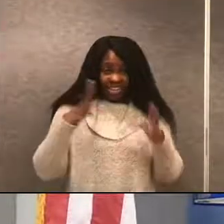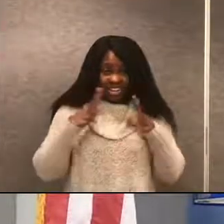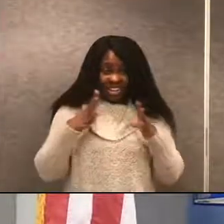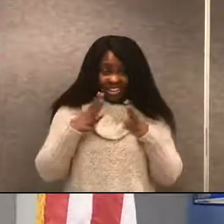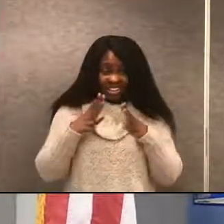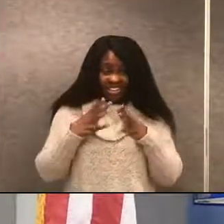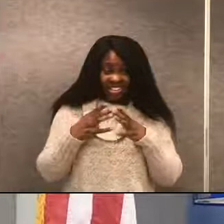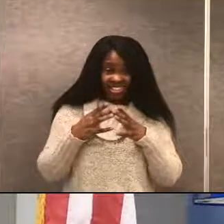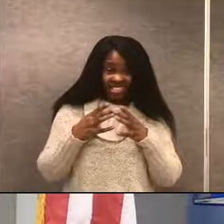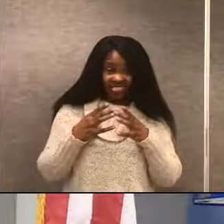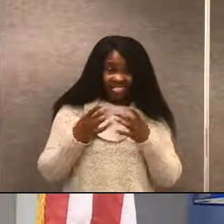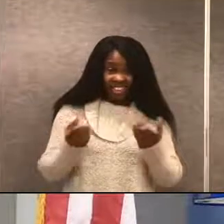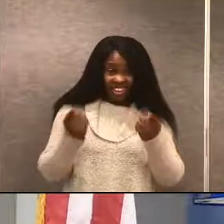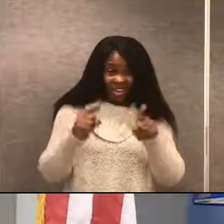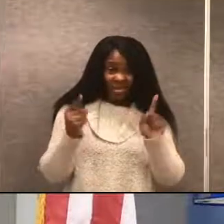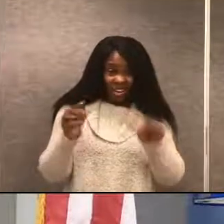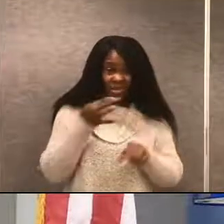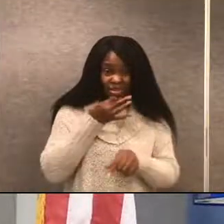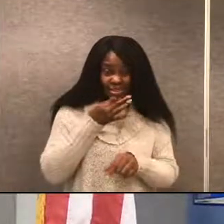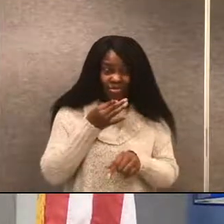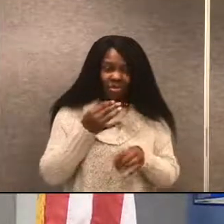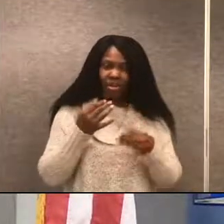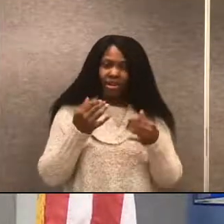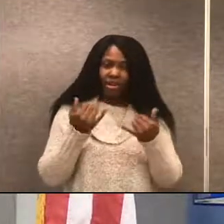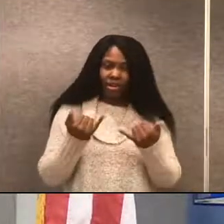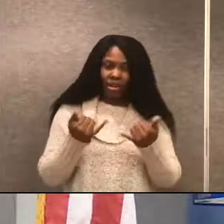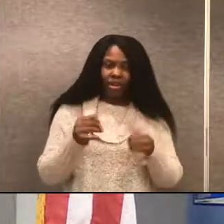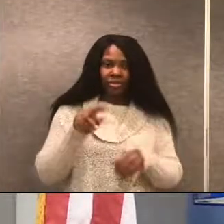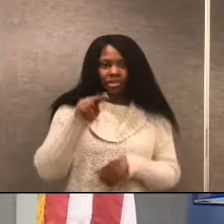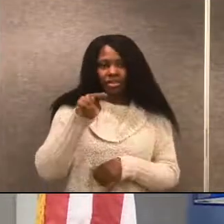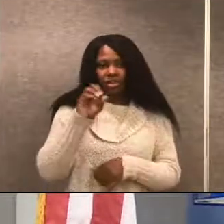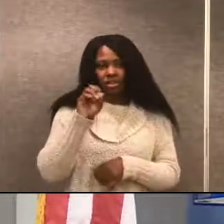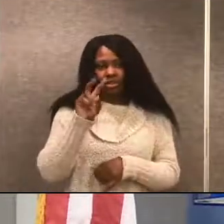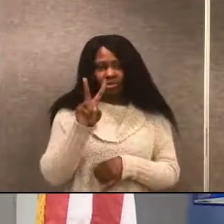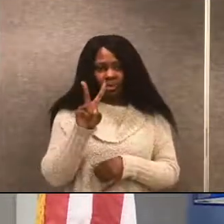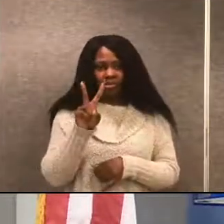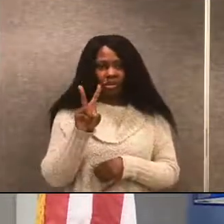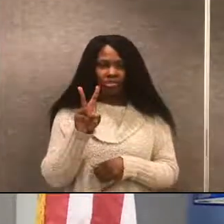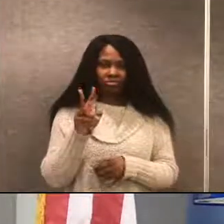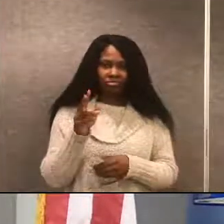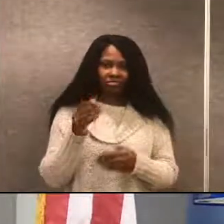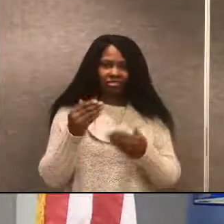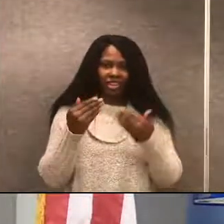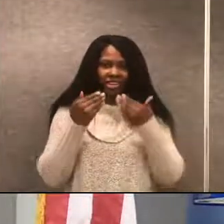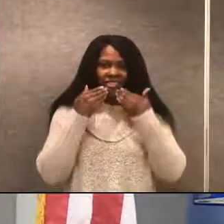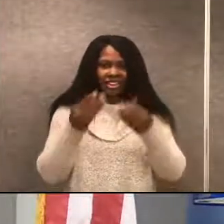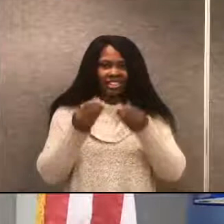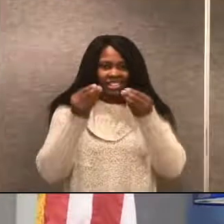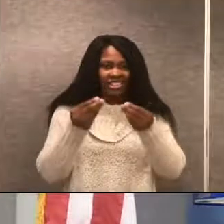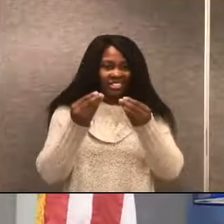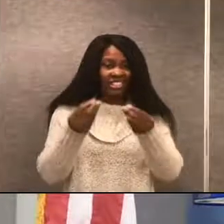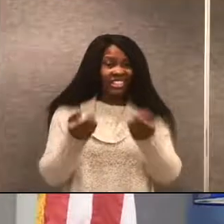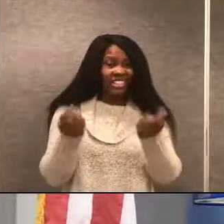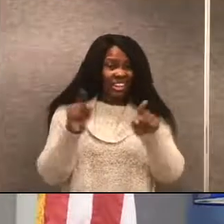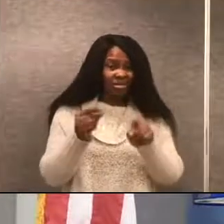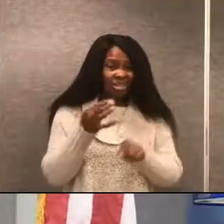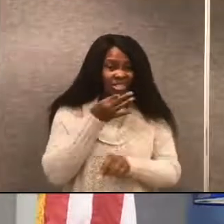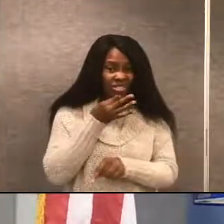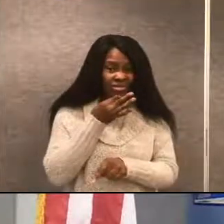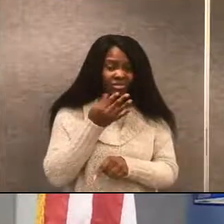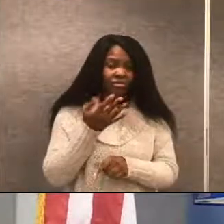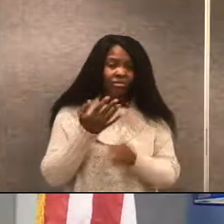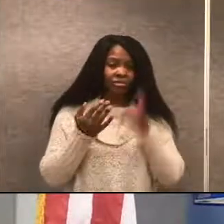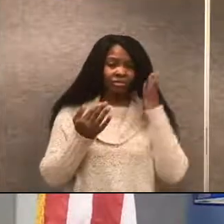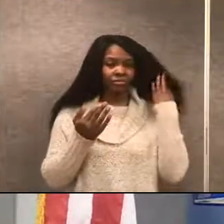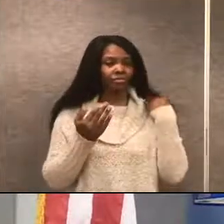quickly approaching. We are now in November, and we're a few weeks away from Thanksgiving and also some other holidays as